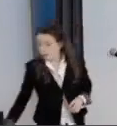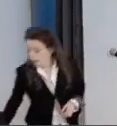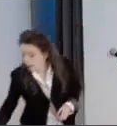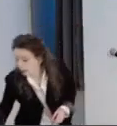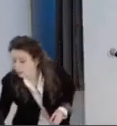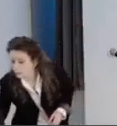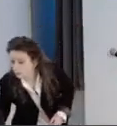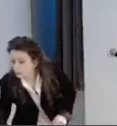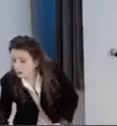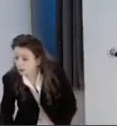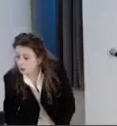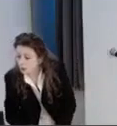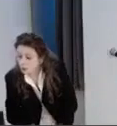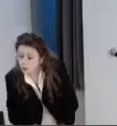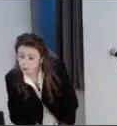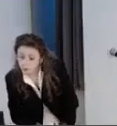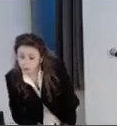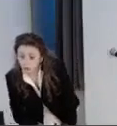claws.